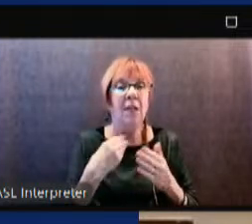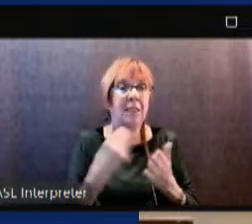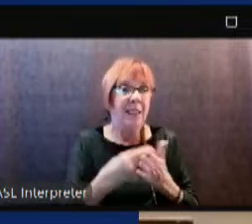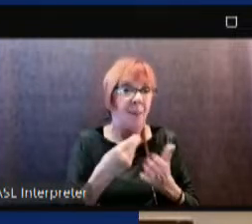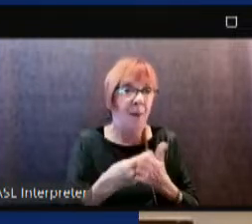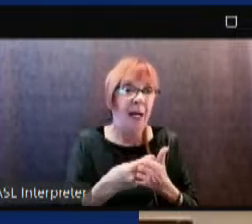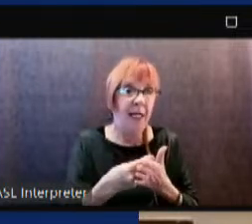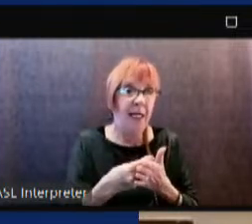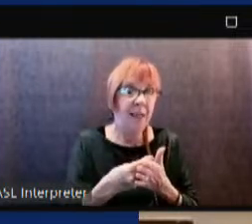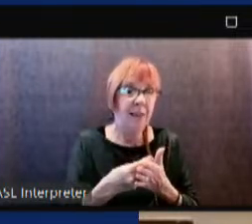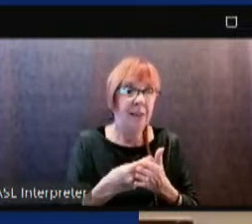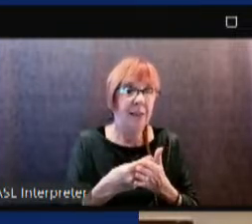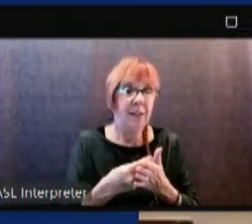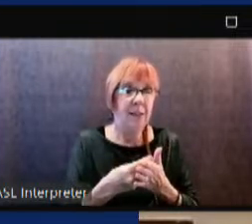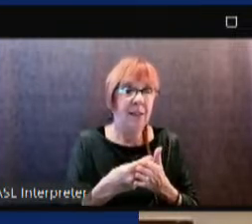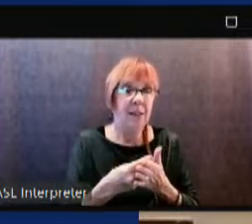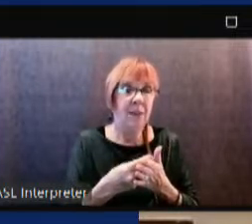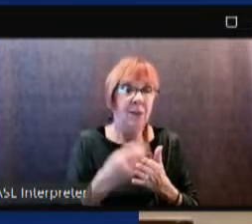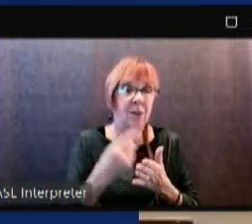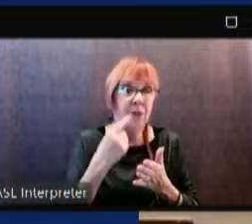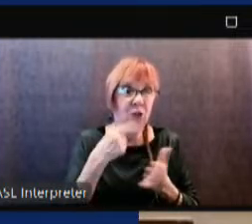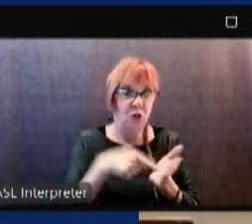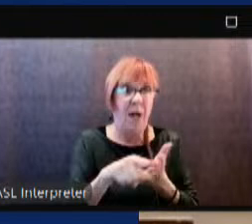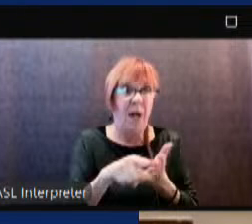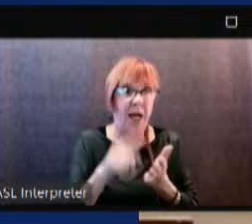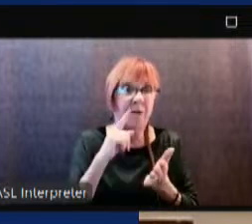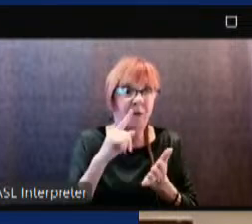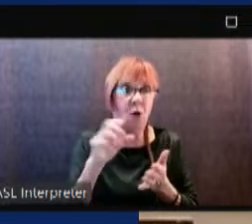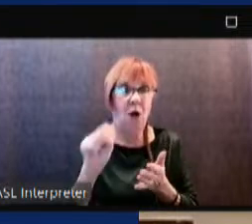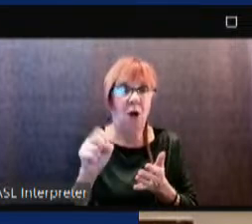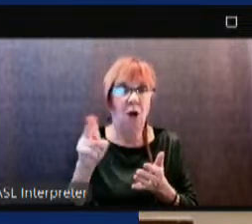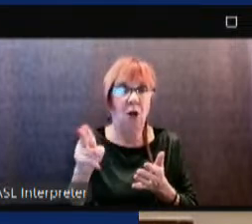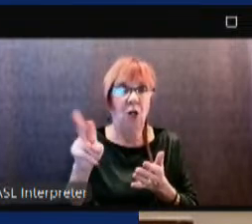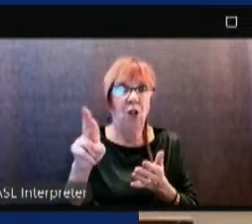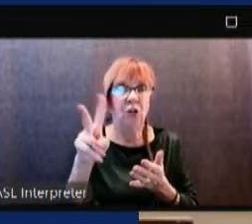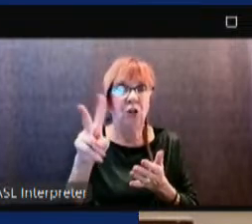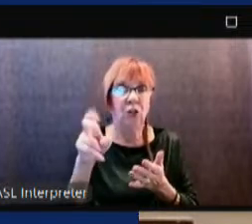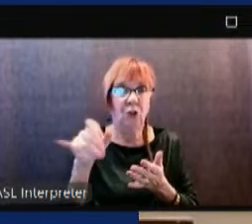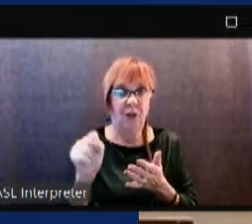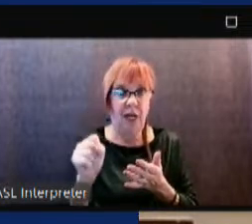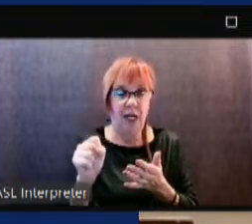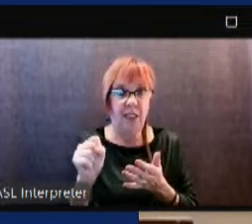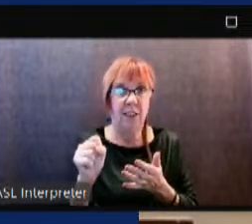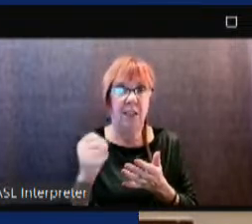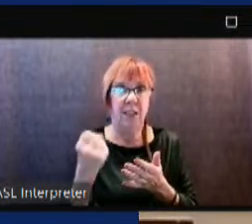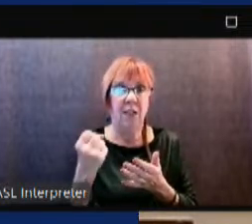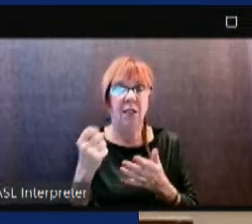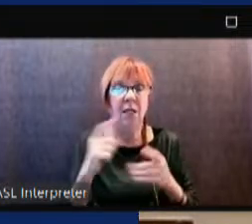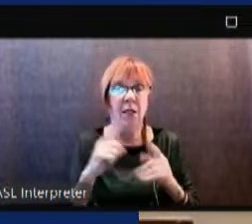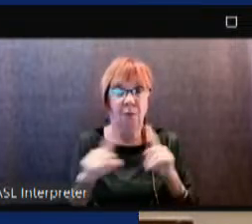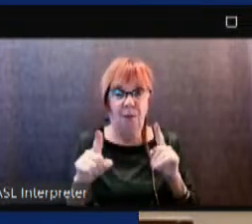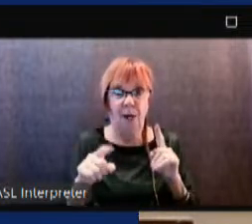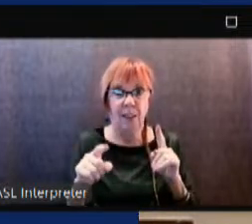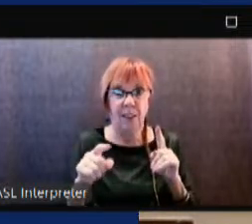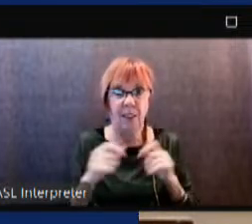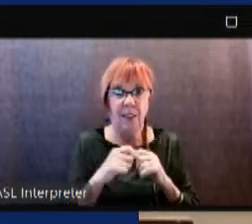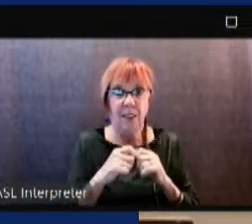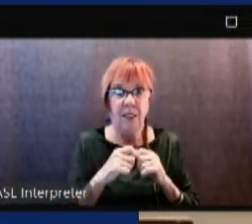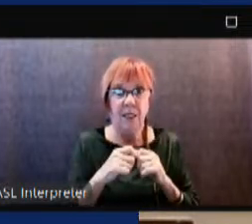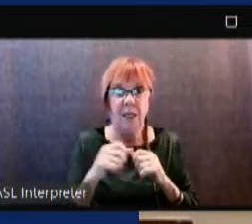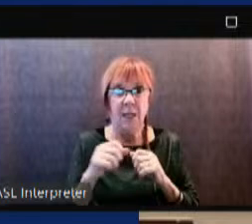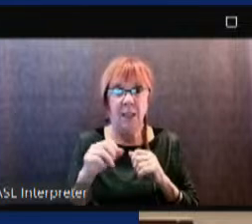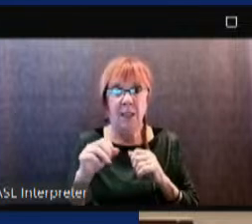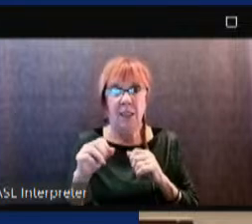work. So it is still an open question, but I absolutely agree with Kira's statement that if you need to do